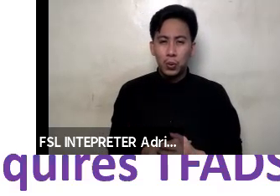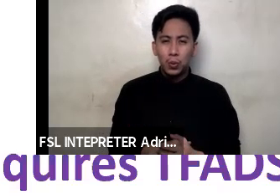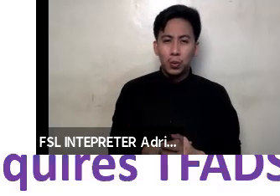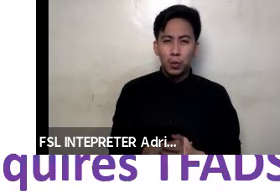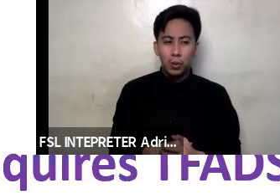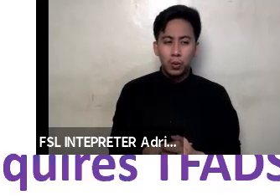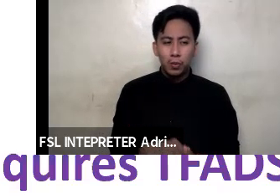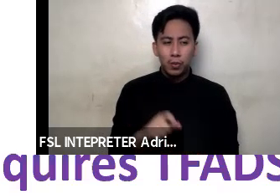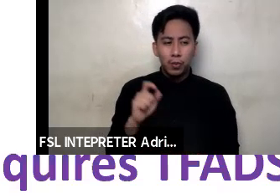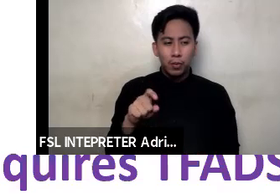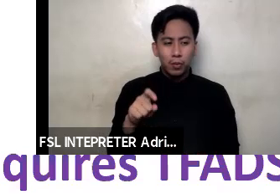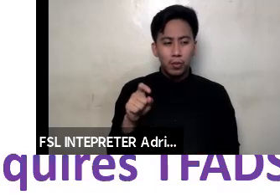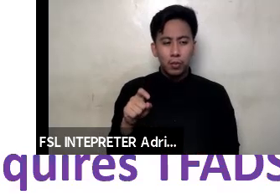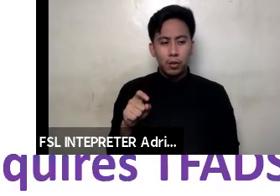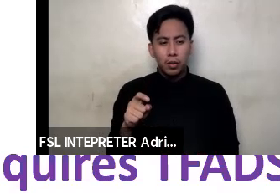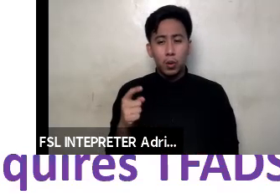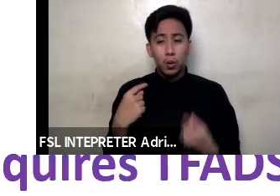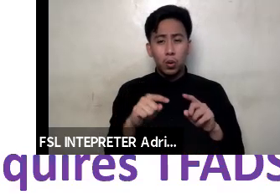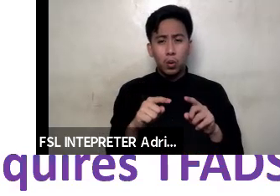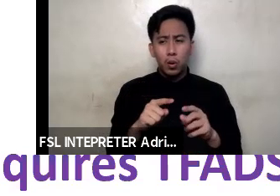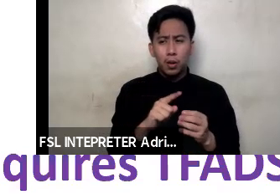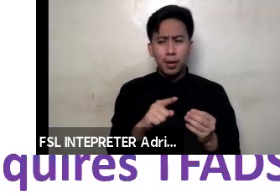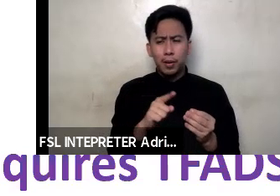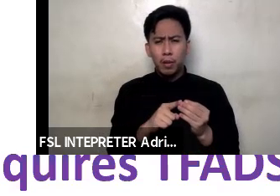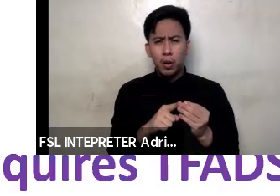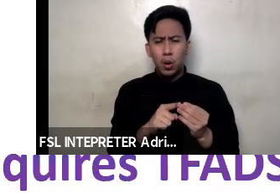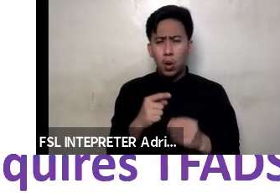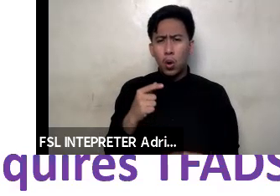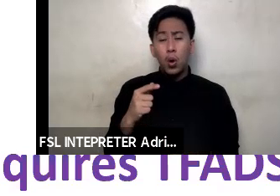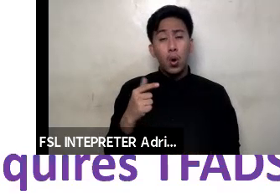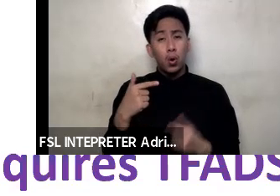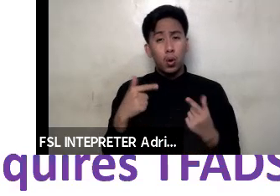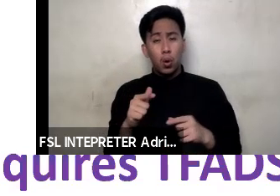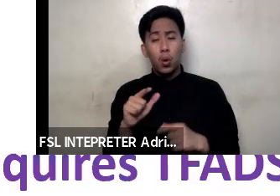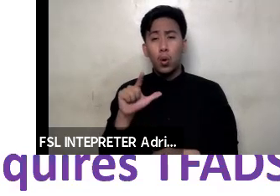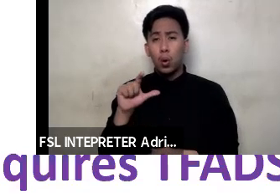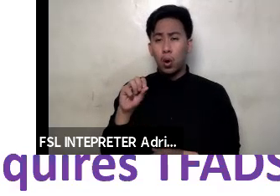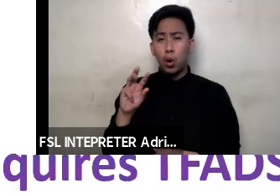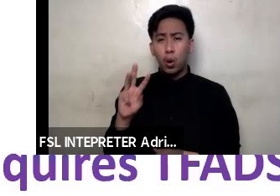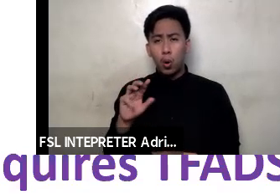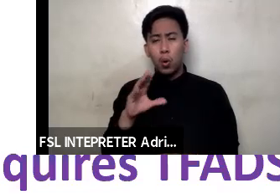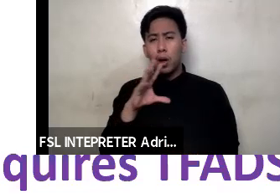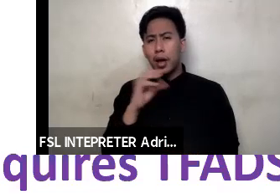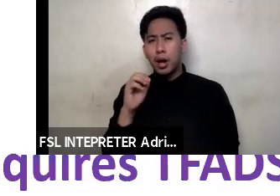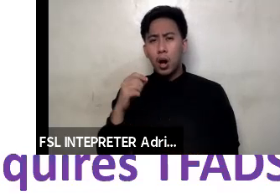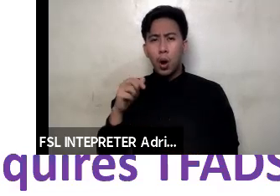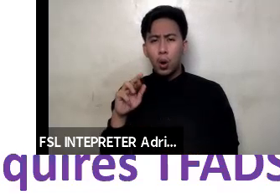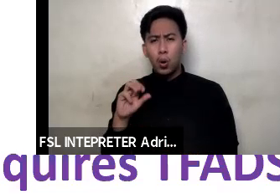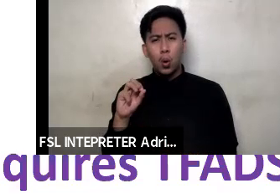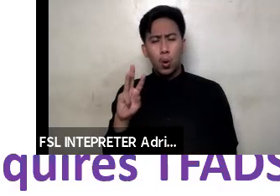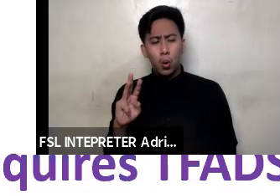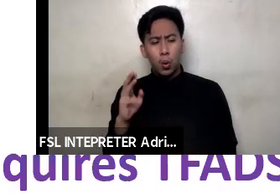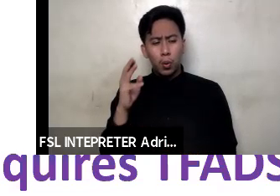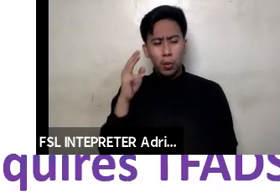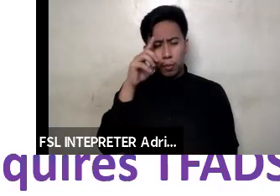na we will go away with the term go, glow, and grow. Kailangan dapat 8 food groups na siya. As you will notice,